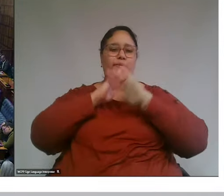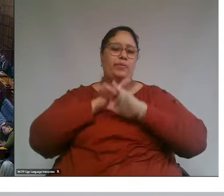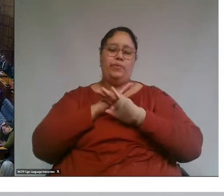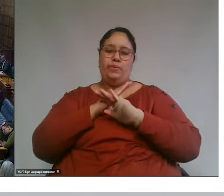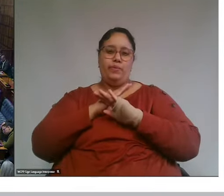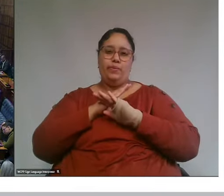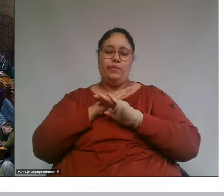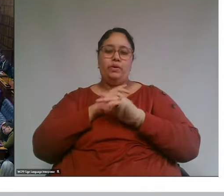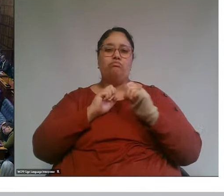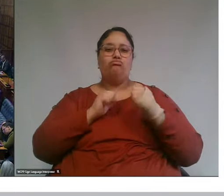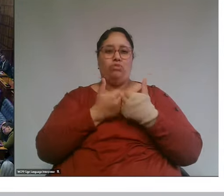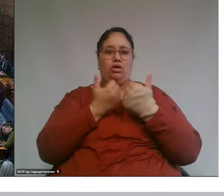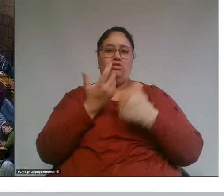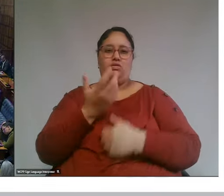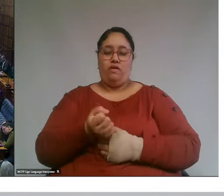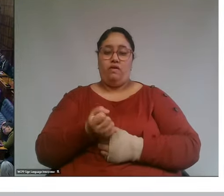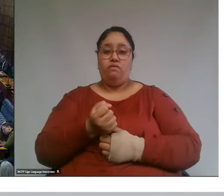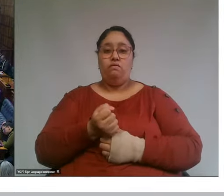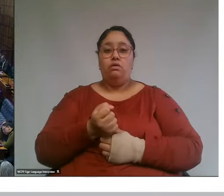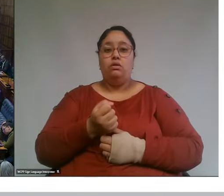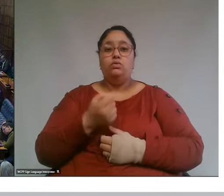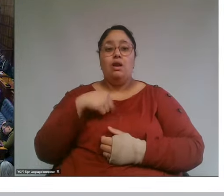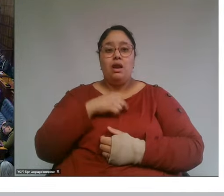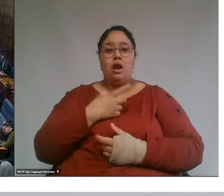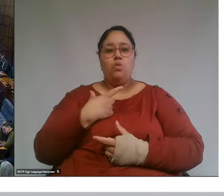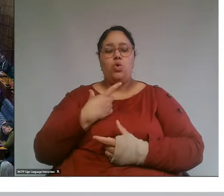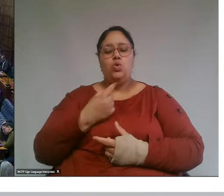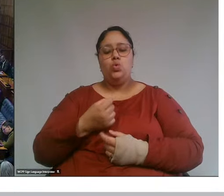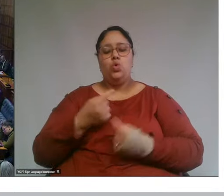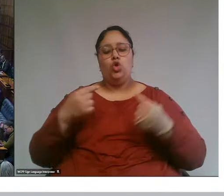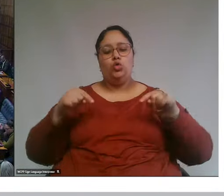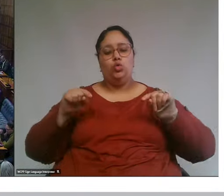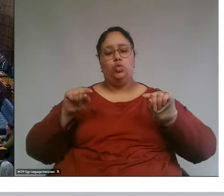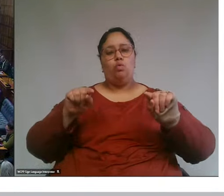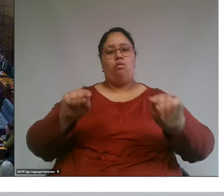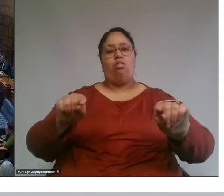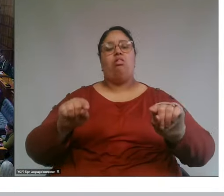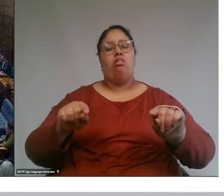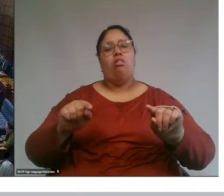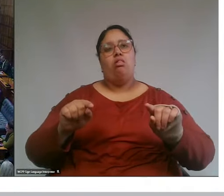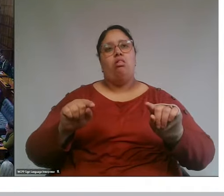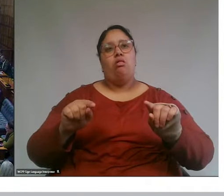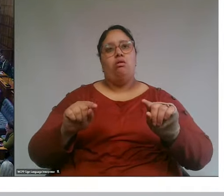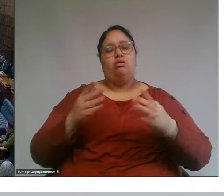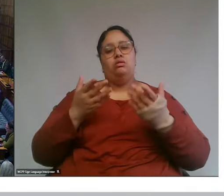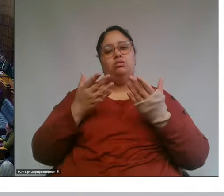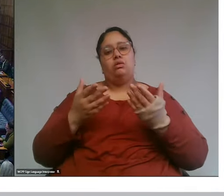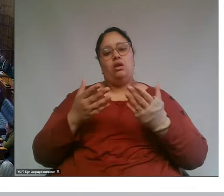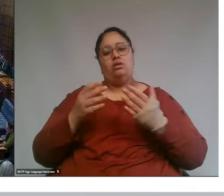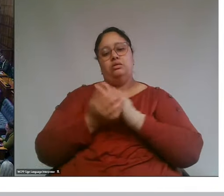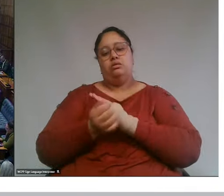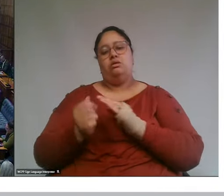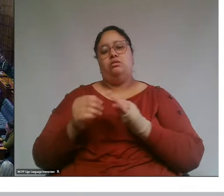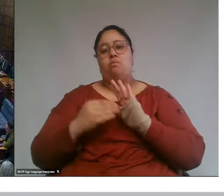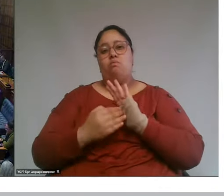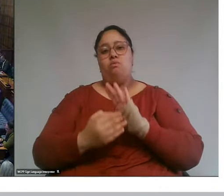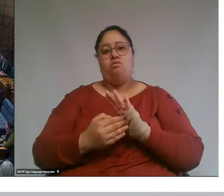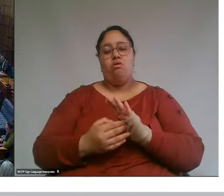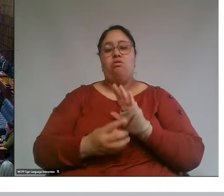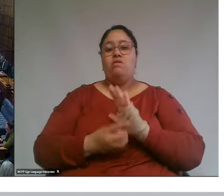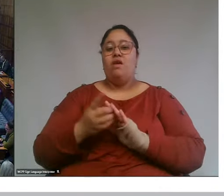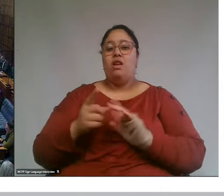we are moving to a dual vocational model which is um developed along the same lines as the